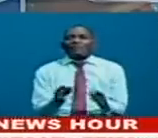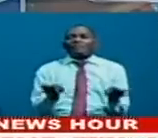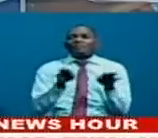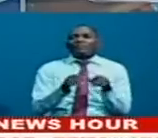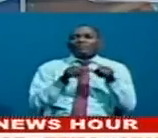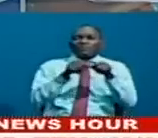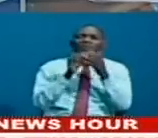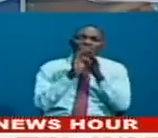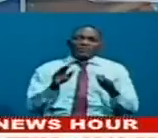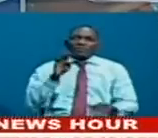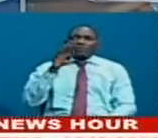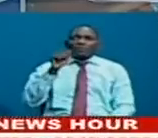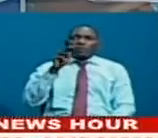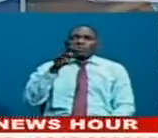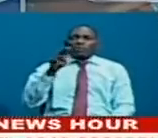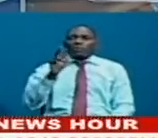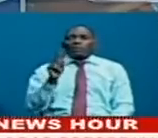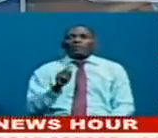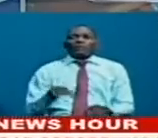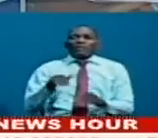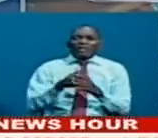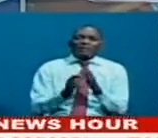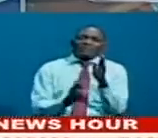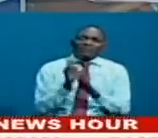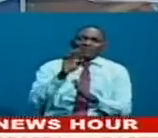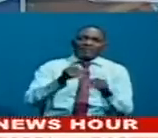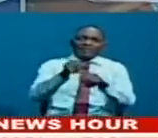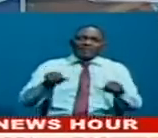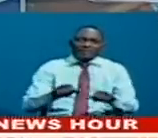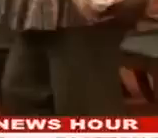continued peace at Bawku in the overall development of the area.